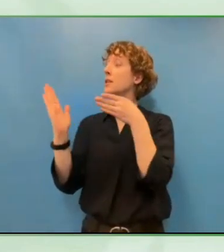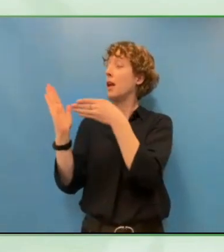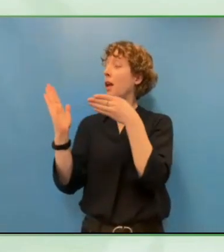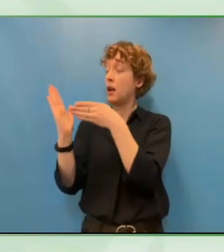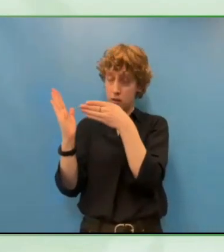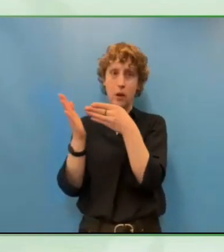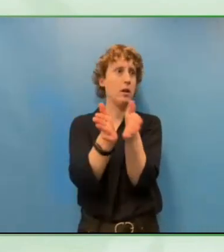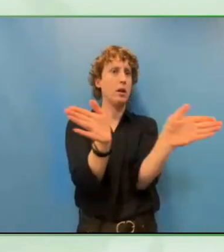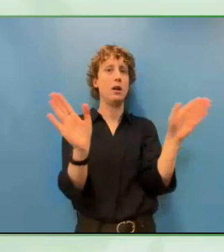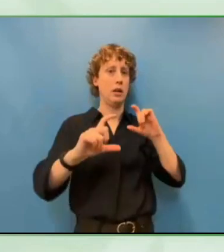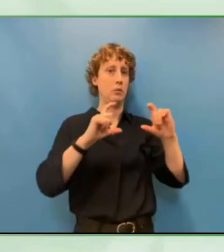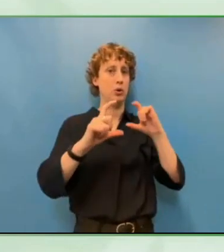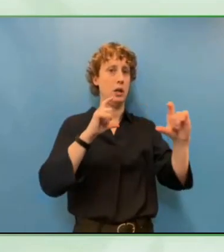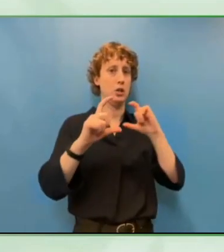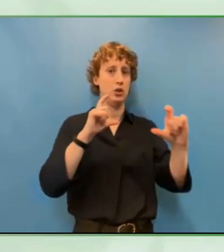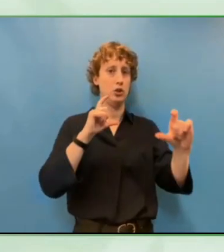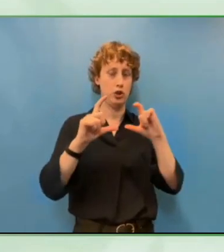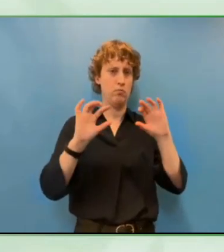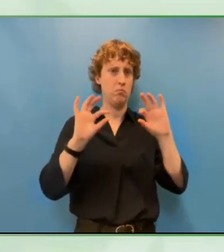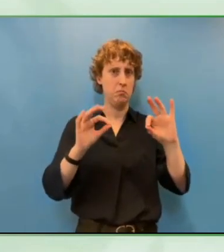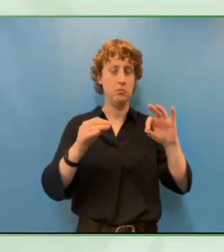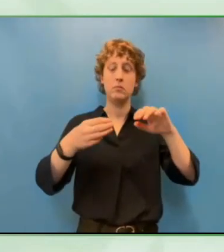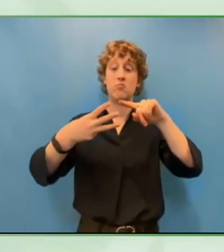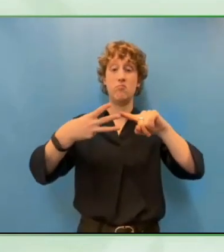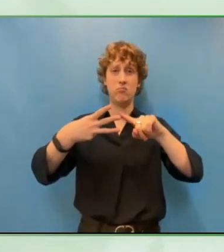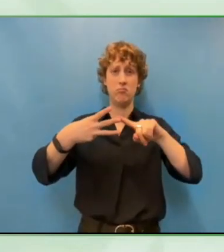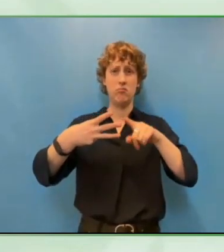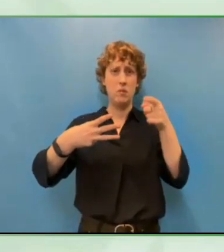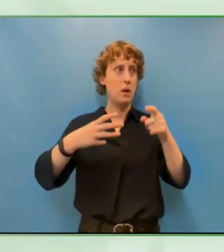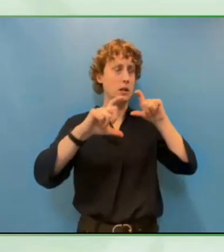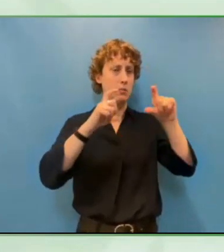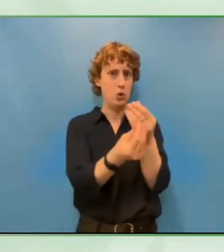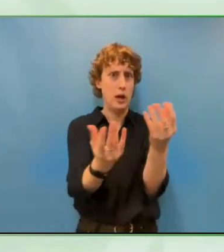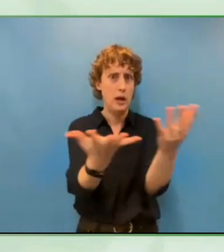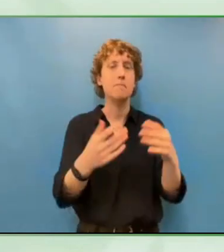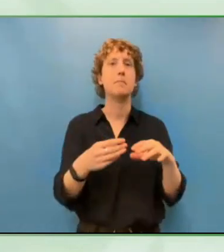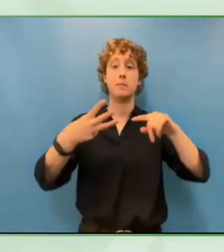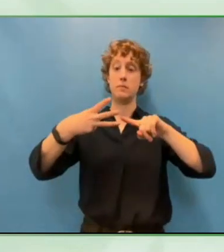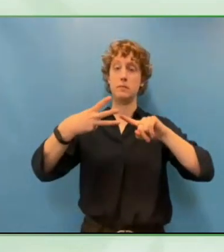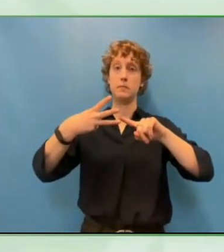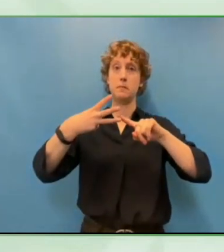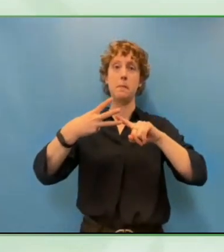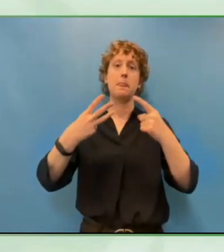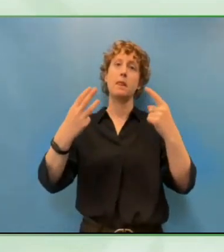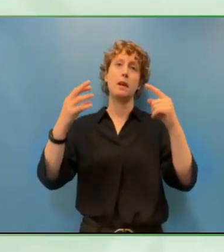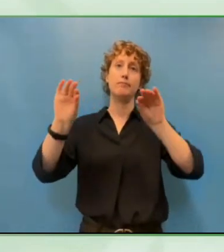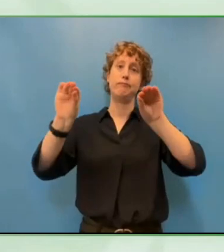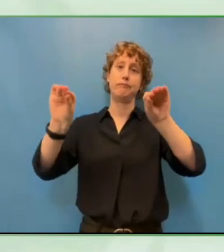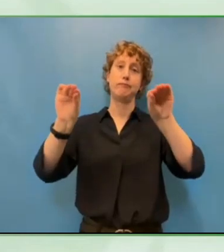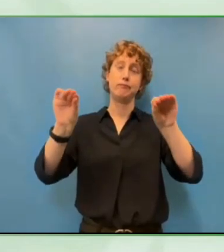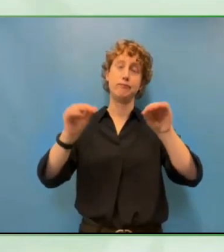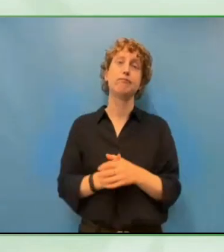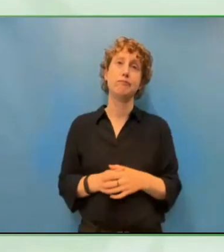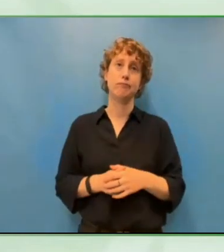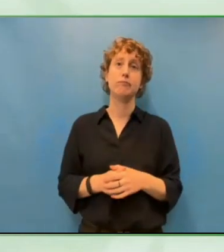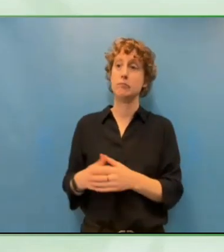think, the second point we surely have to make. And the third one, train with people with